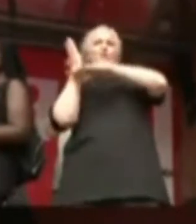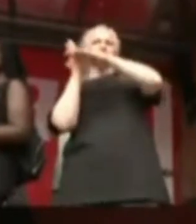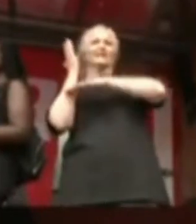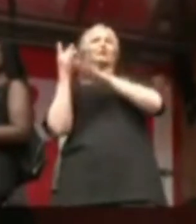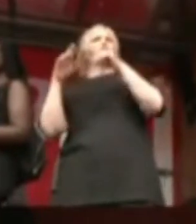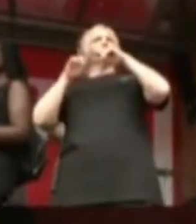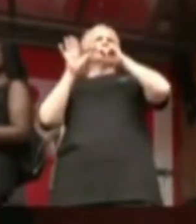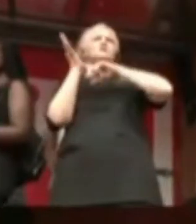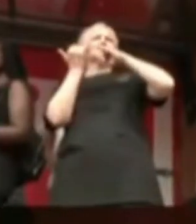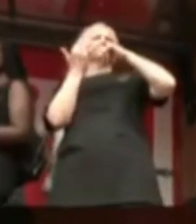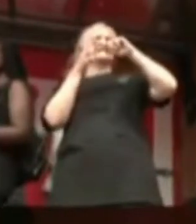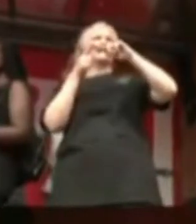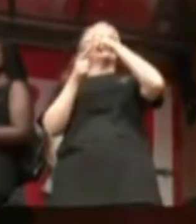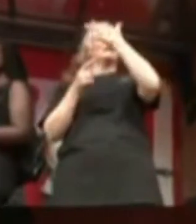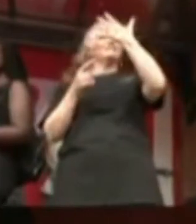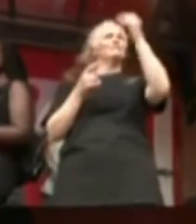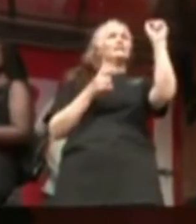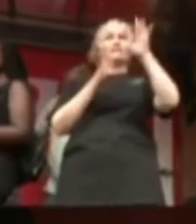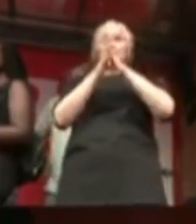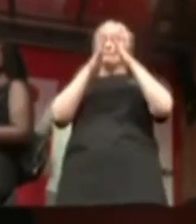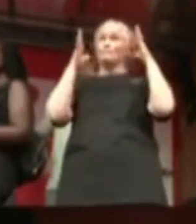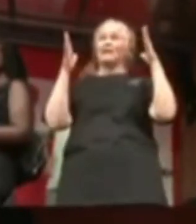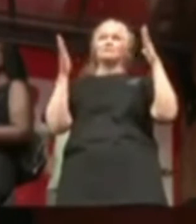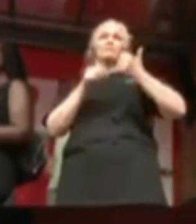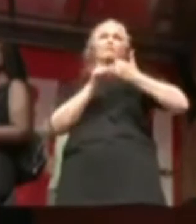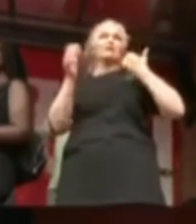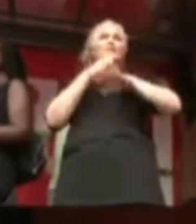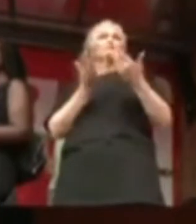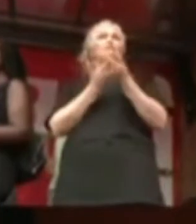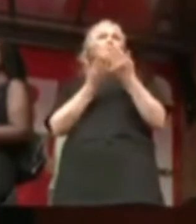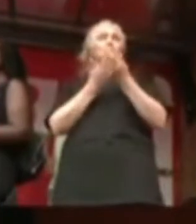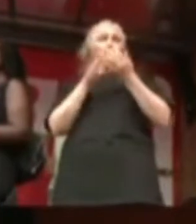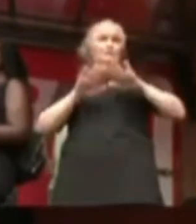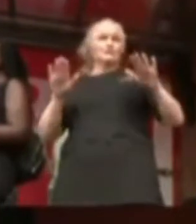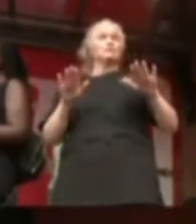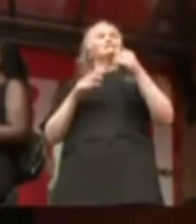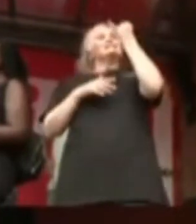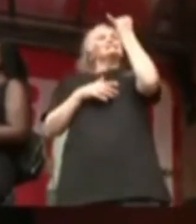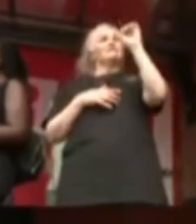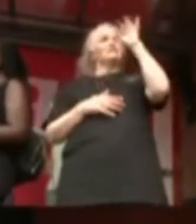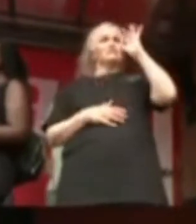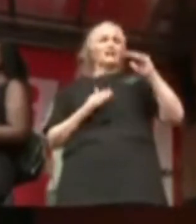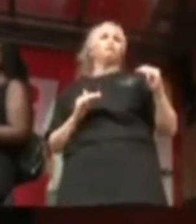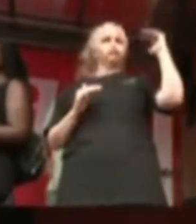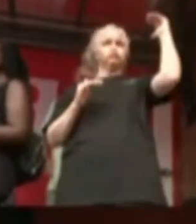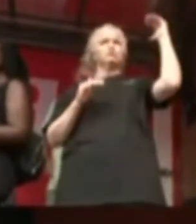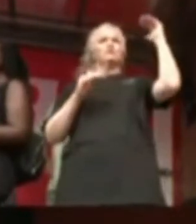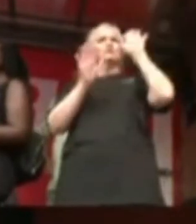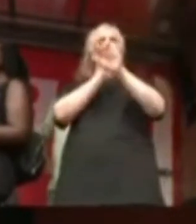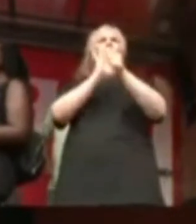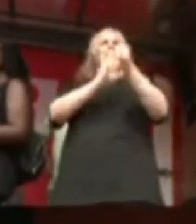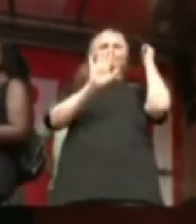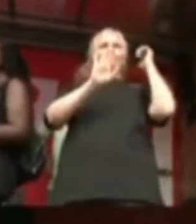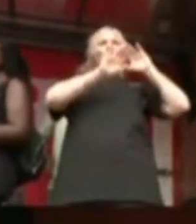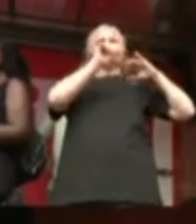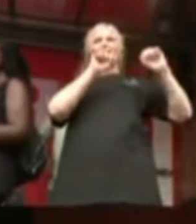FTSE 350, the biggest companies in Britain, have gone up by 70% since before the pandemic. And I'm going to